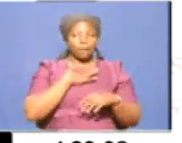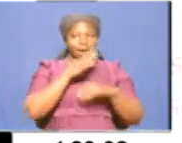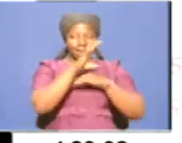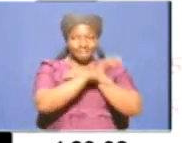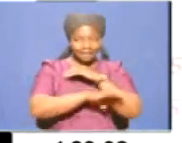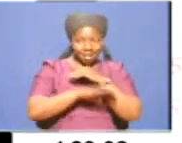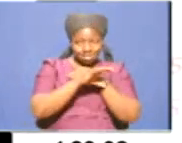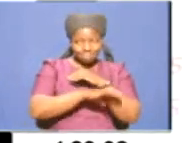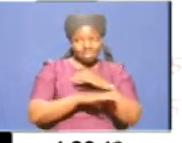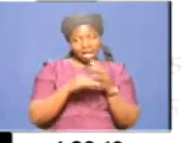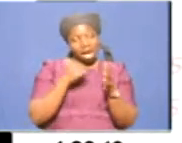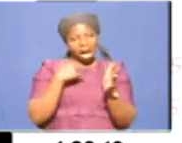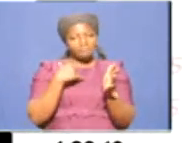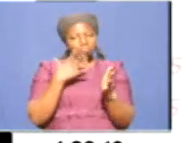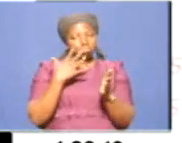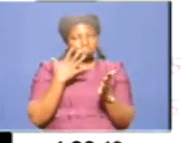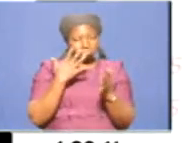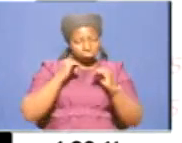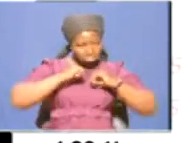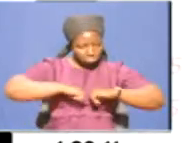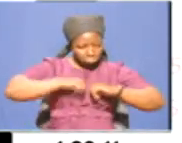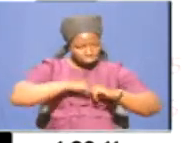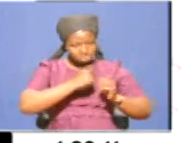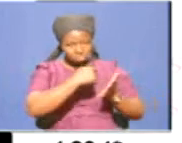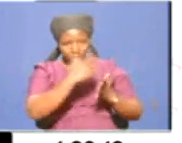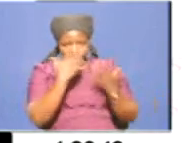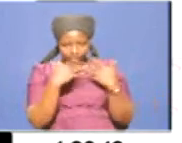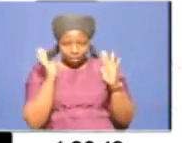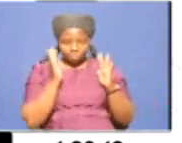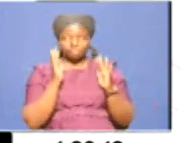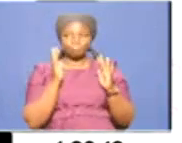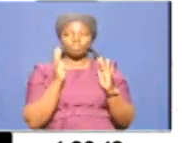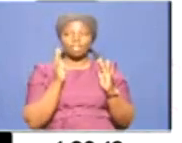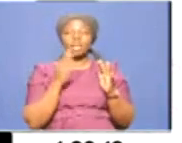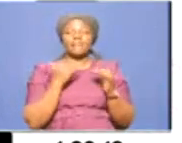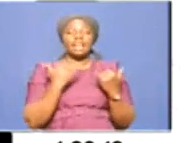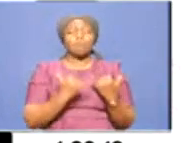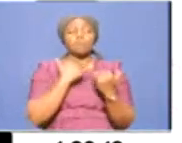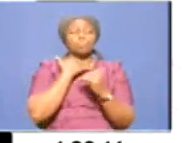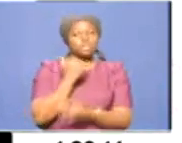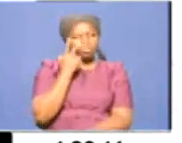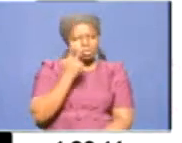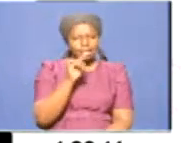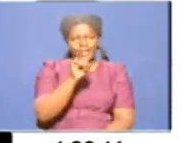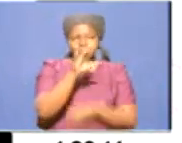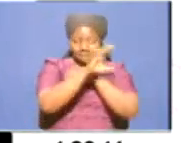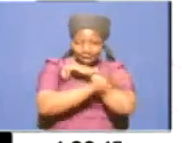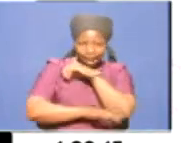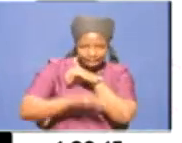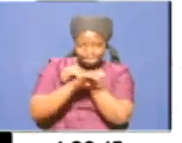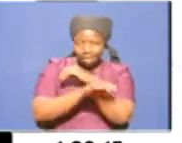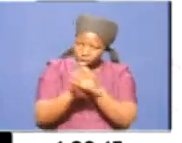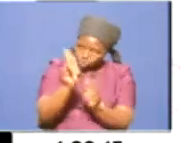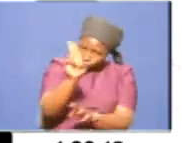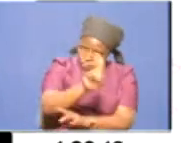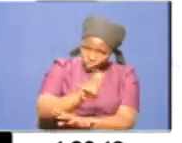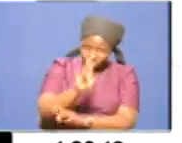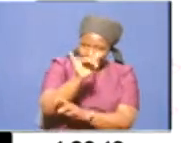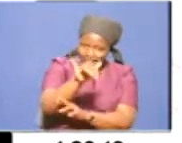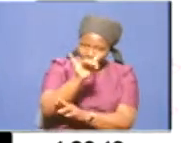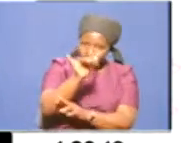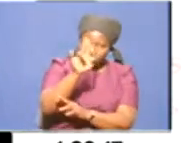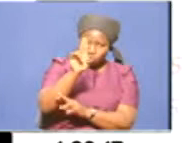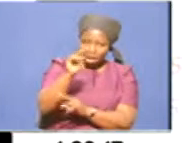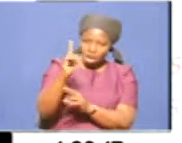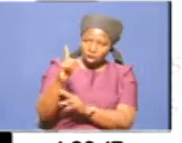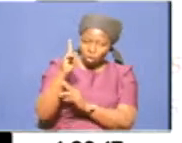that have ratified the UN Convention on the Rights of Persons with Disabilities. We want to see now these countries domesticate this UN Convention into